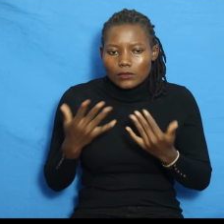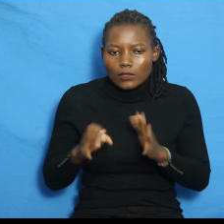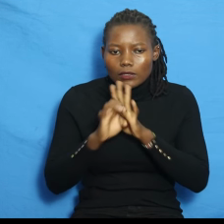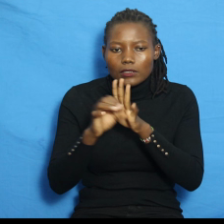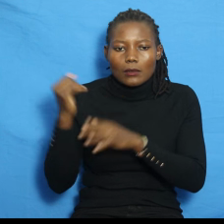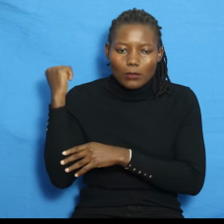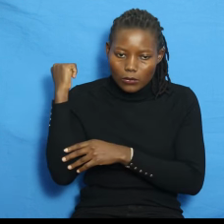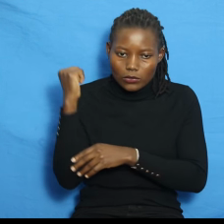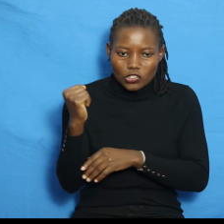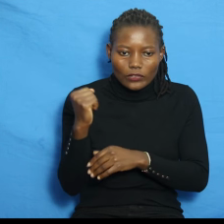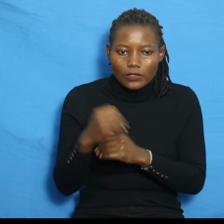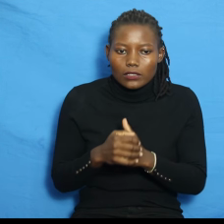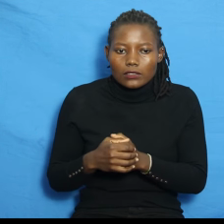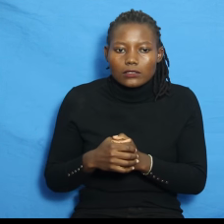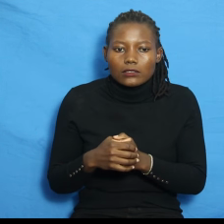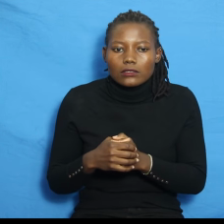javelin.